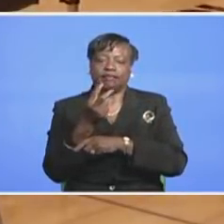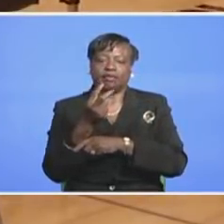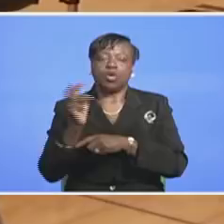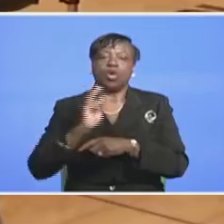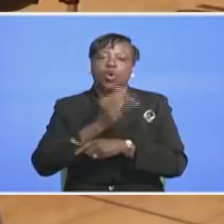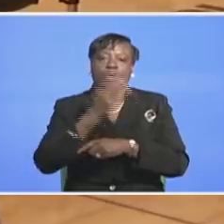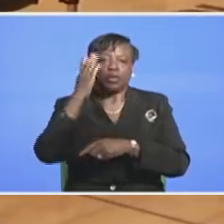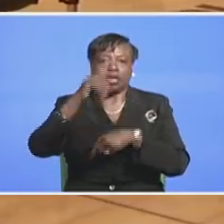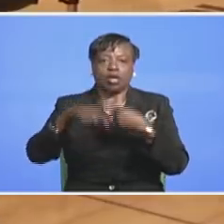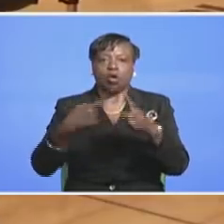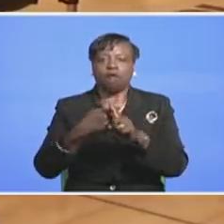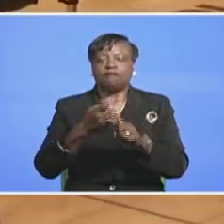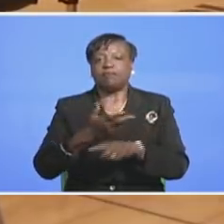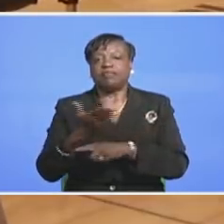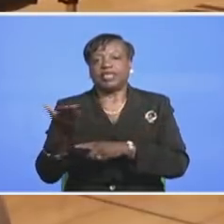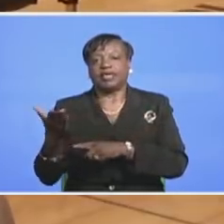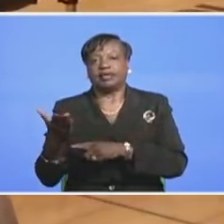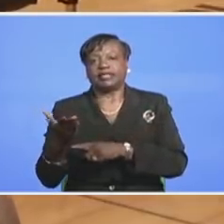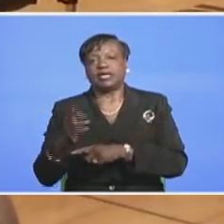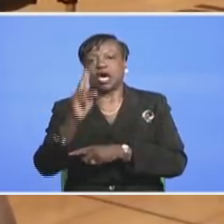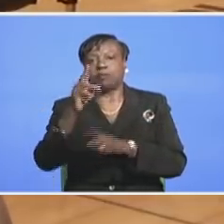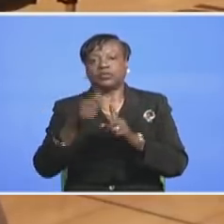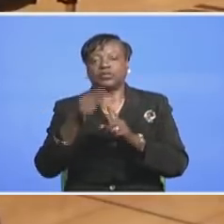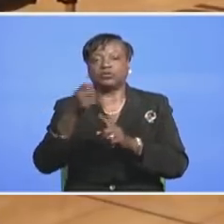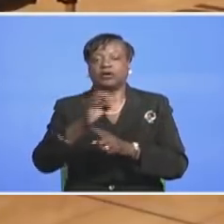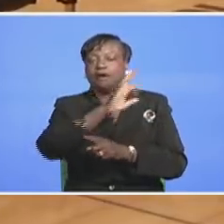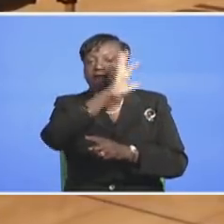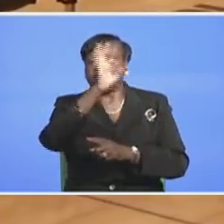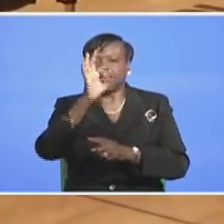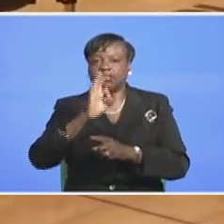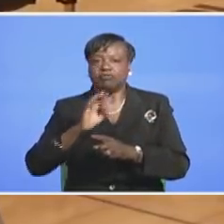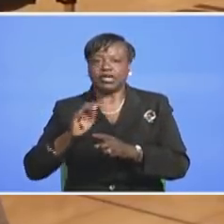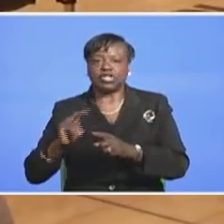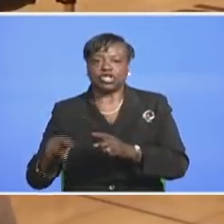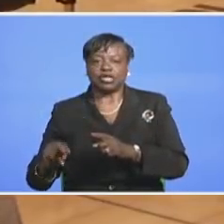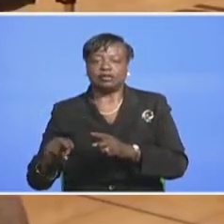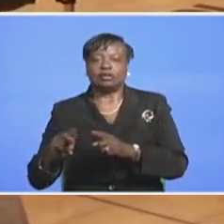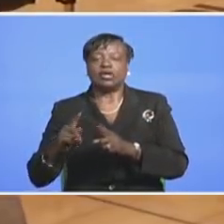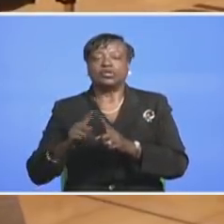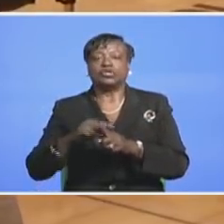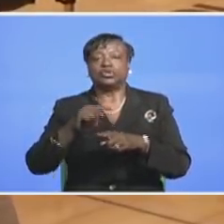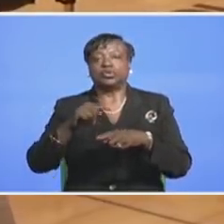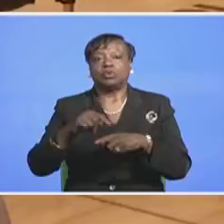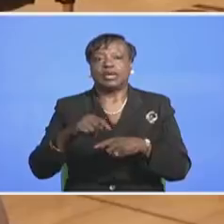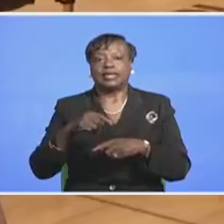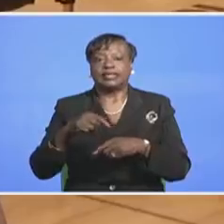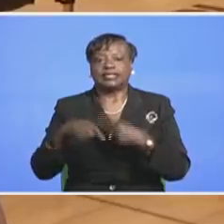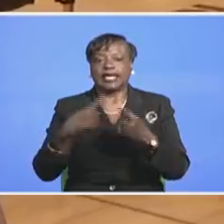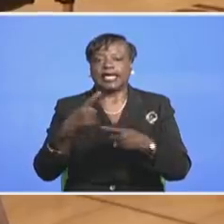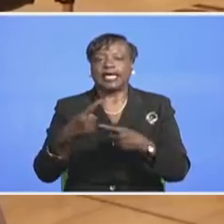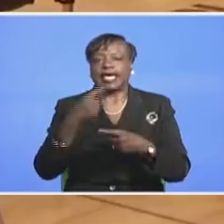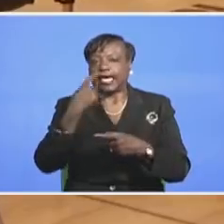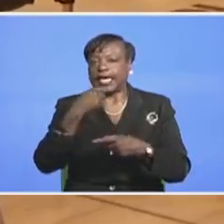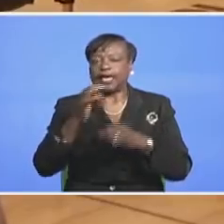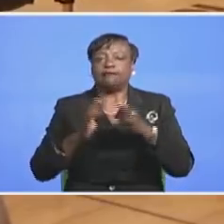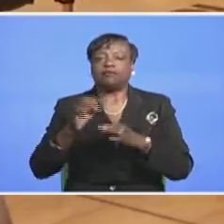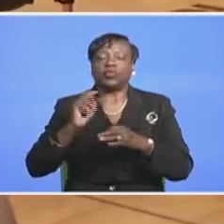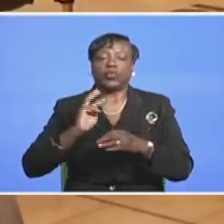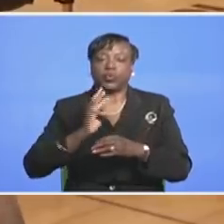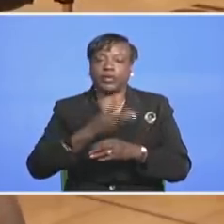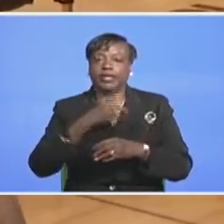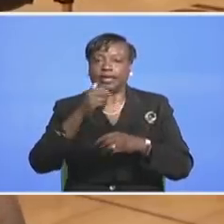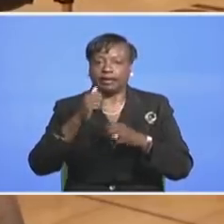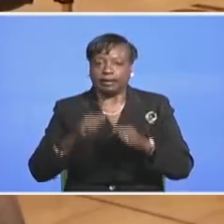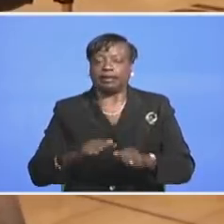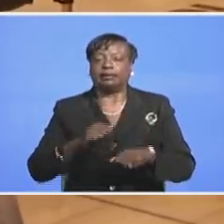from there. So I leave it up to the Federation executive to go ahead and decide if we can go ahead. But as far as me being a coach, I'm looking